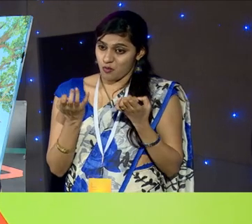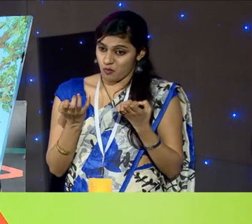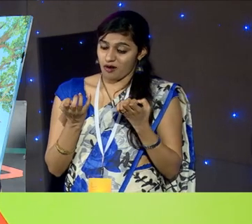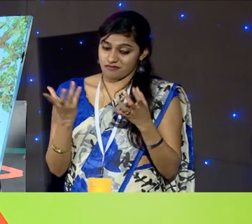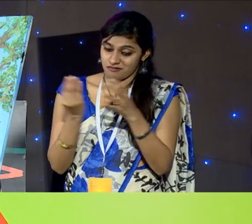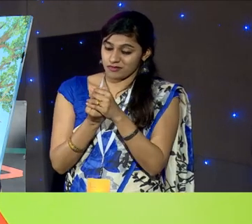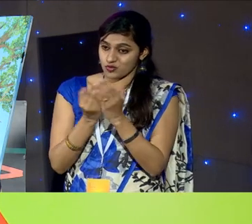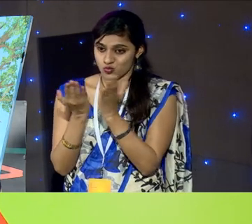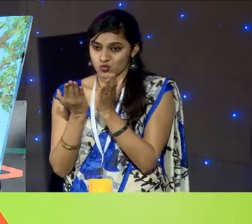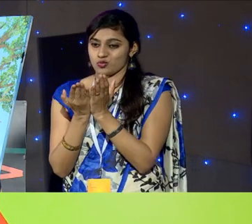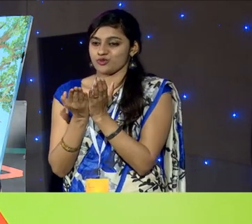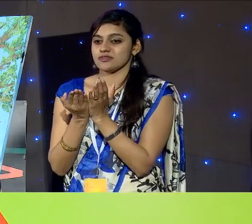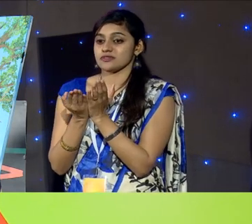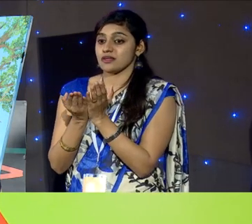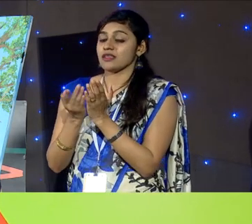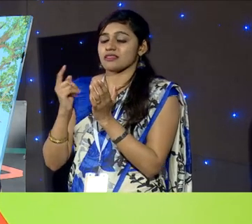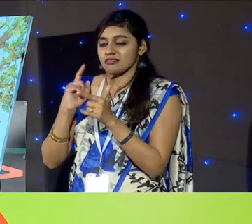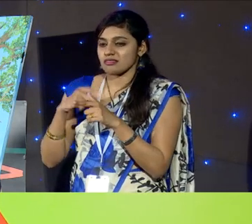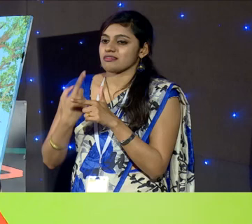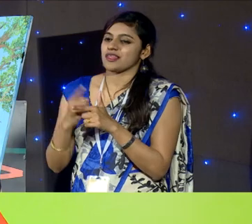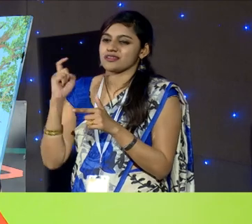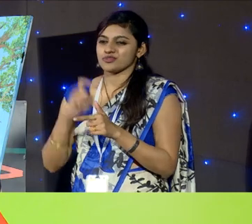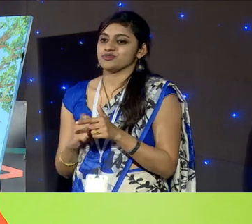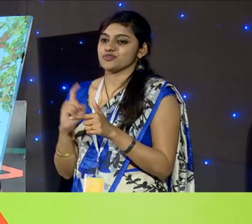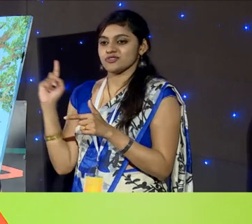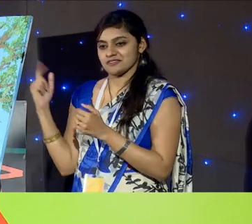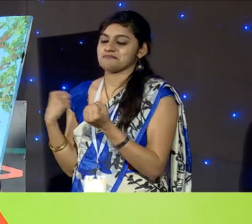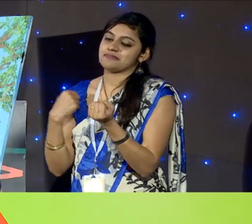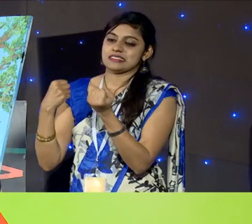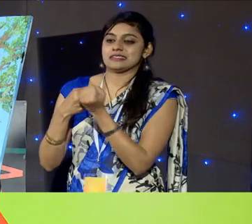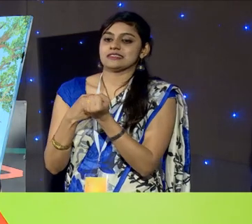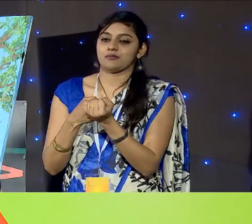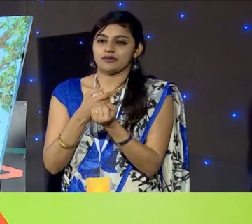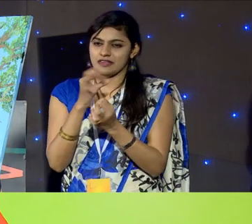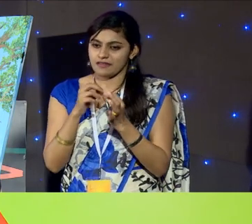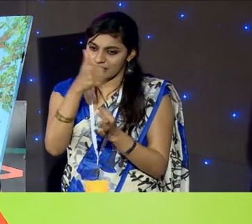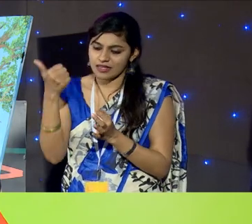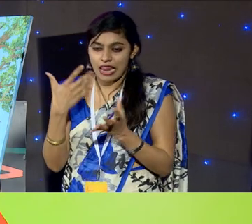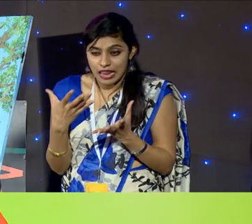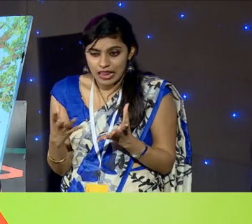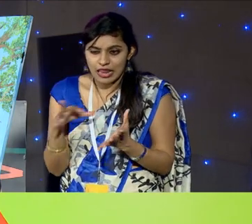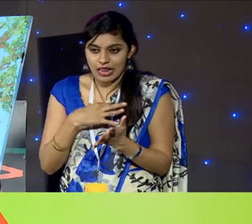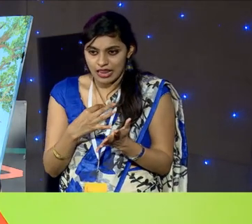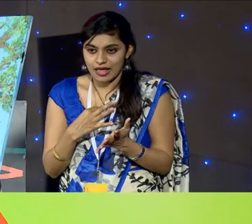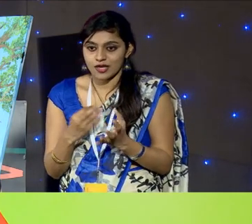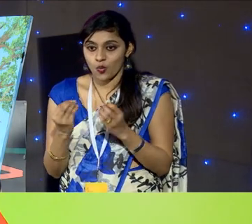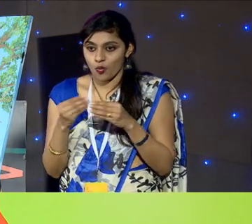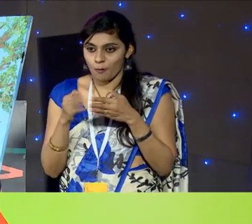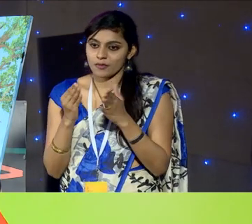workshops, and SAP has already volunteered to give support to host those workshops. Next, please.